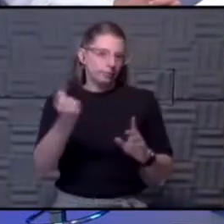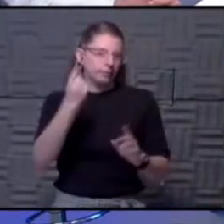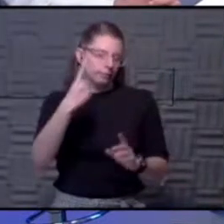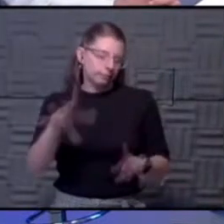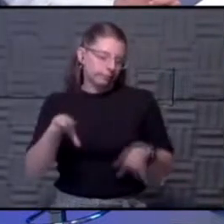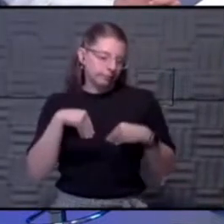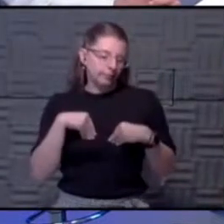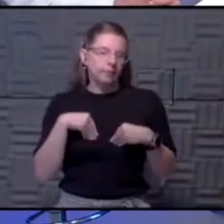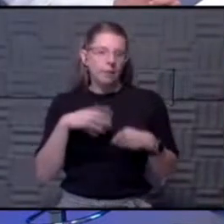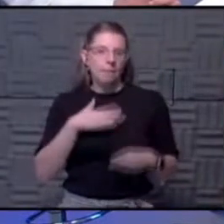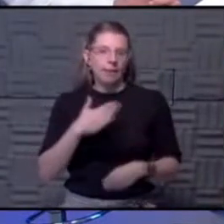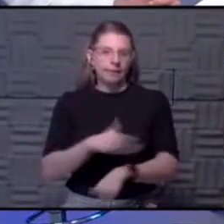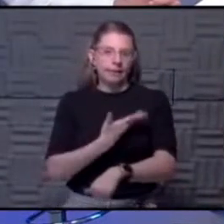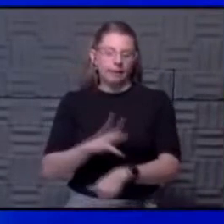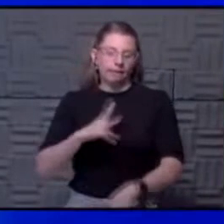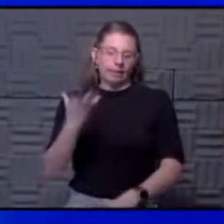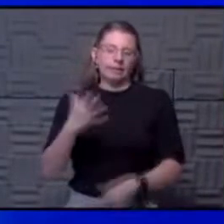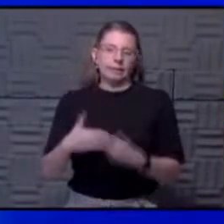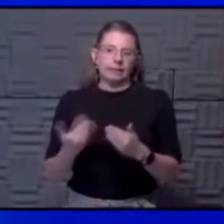offends easily. Sorry.